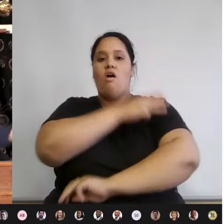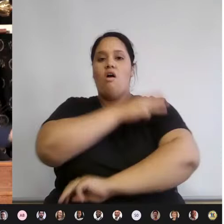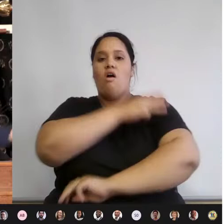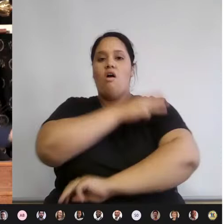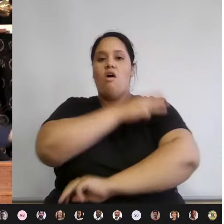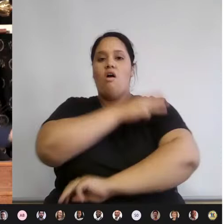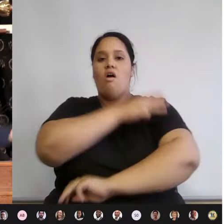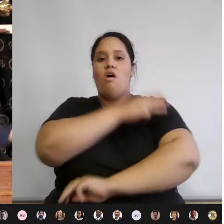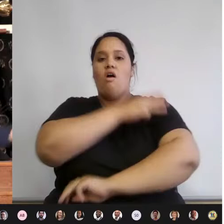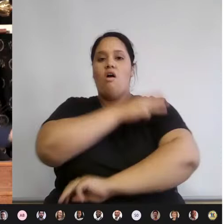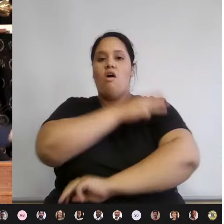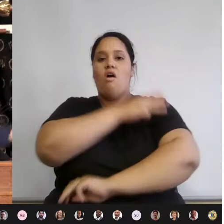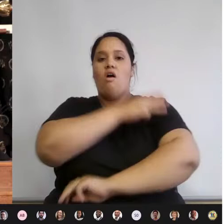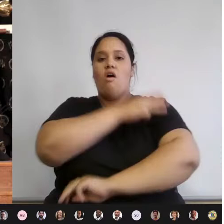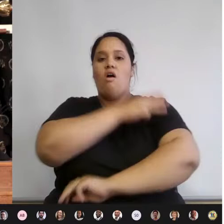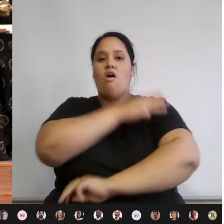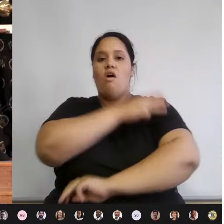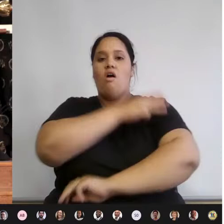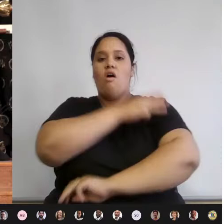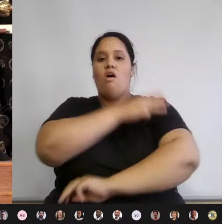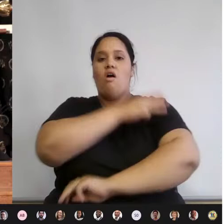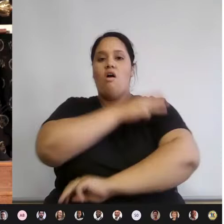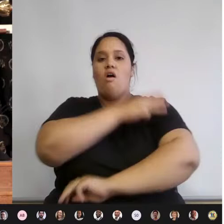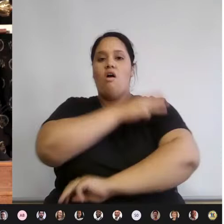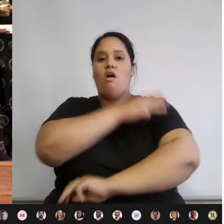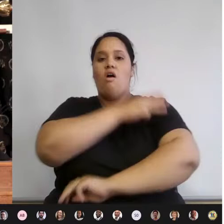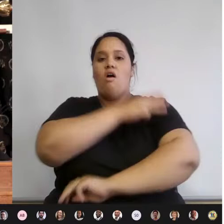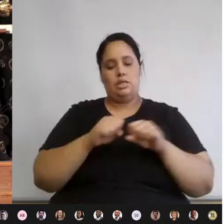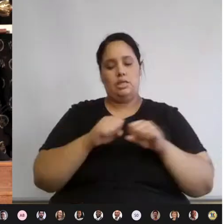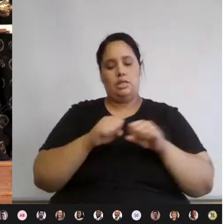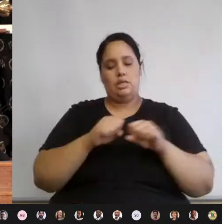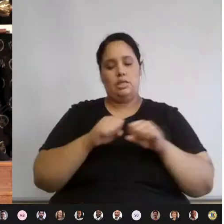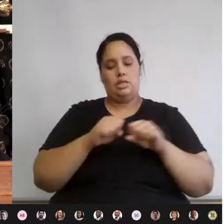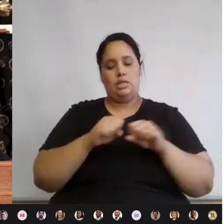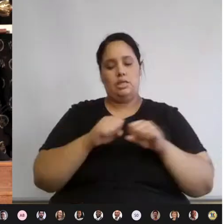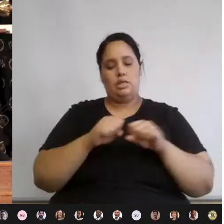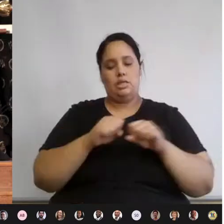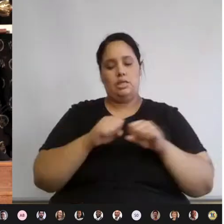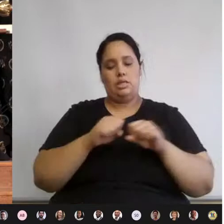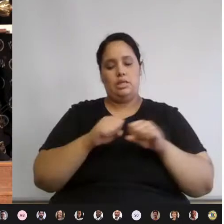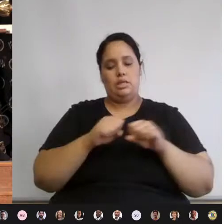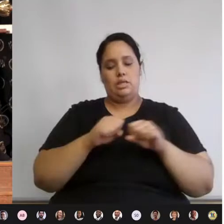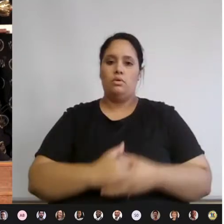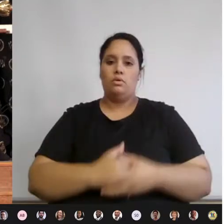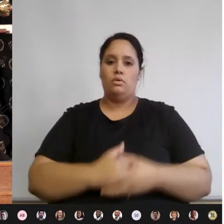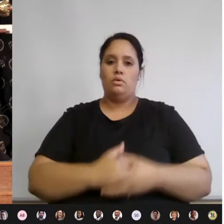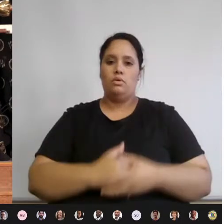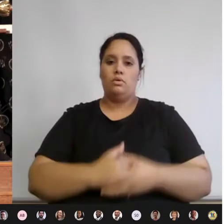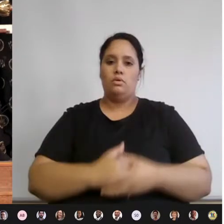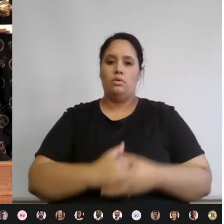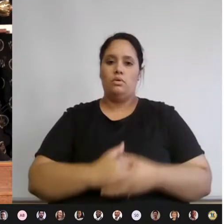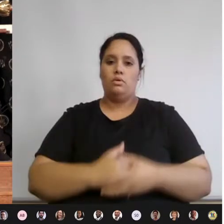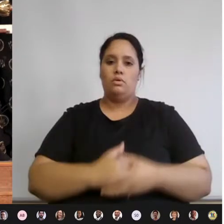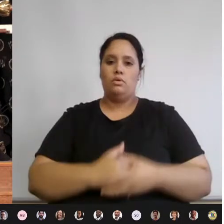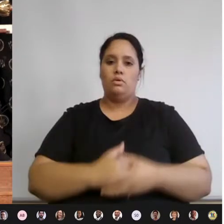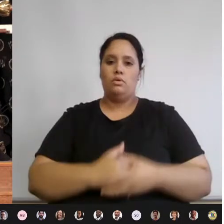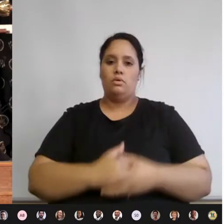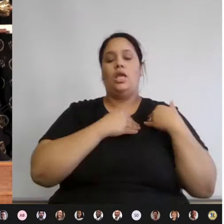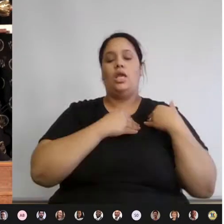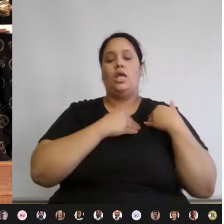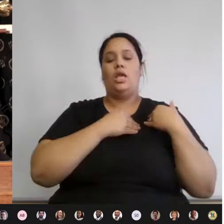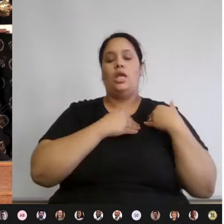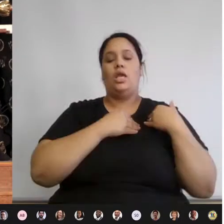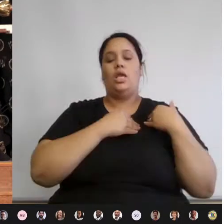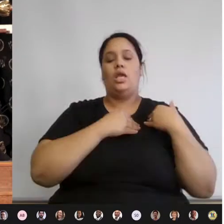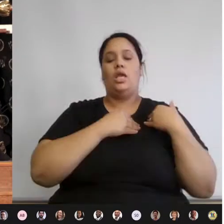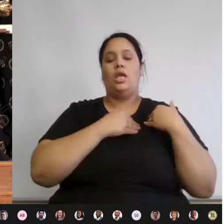whole ecosystem around focusing on safety. And while thinking about safety and talking about safety, Mr. Speaker, what